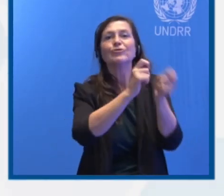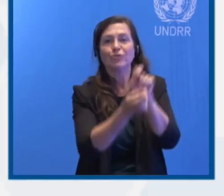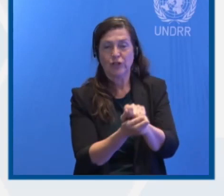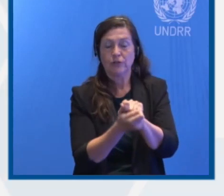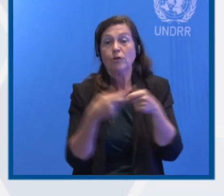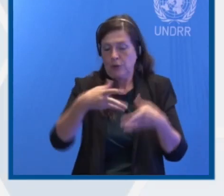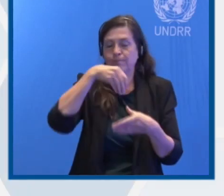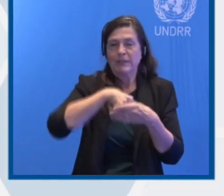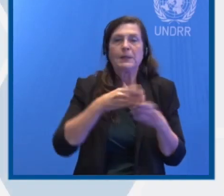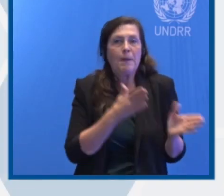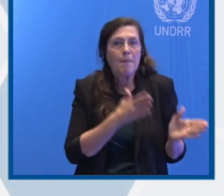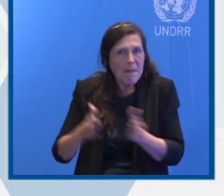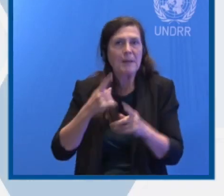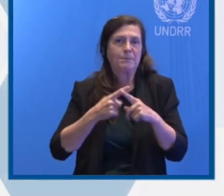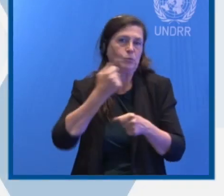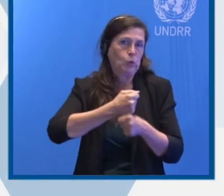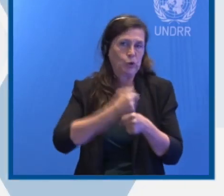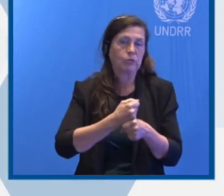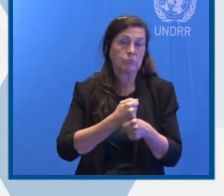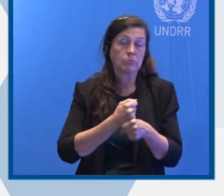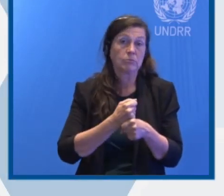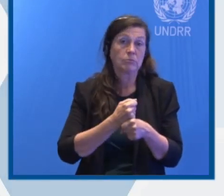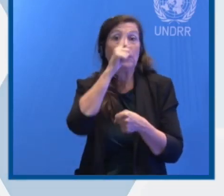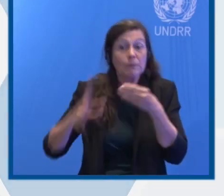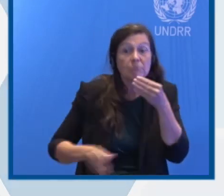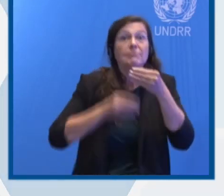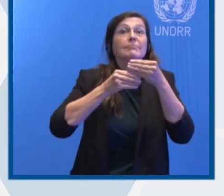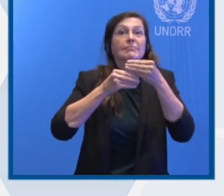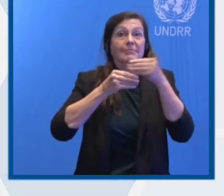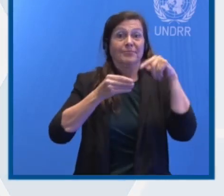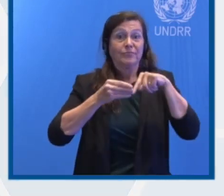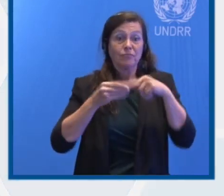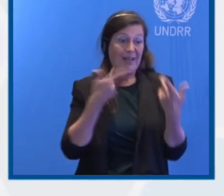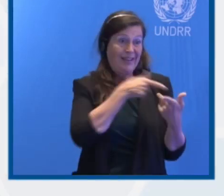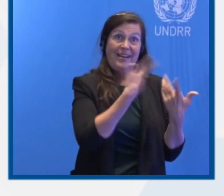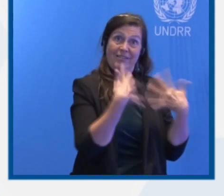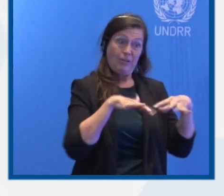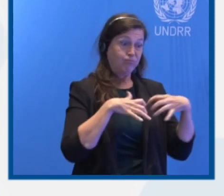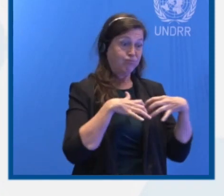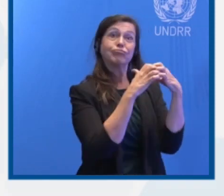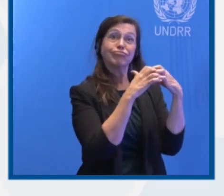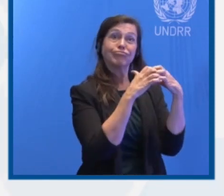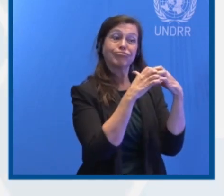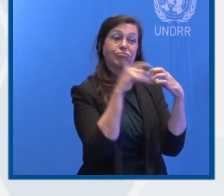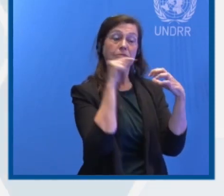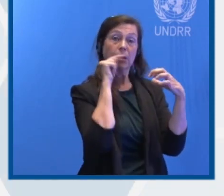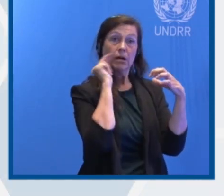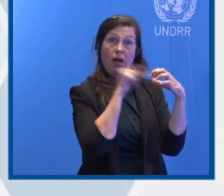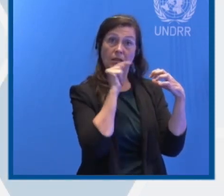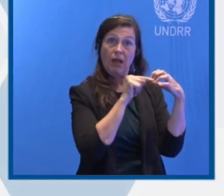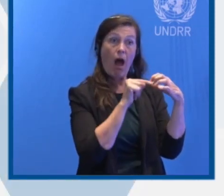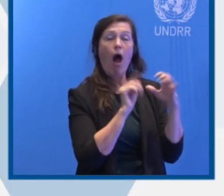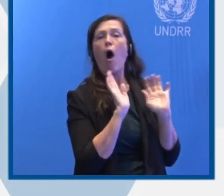and our work. And additionally, once we've created whatever we've created, we need to maintain